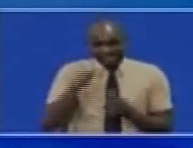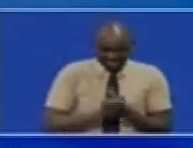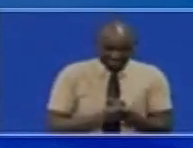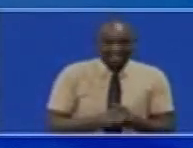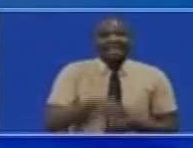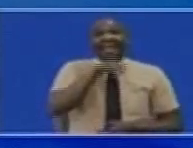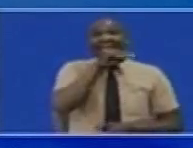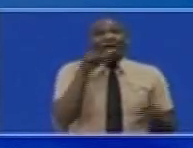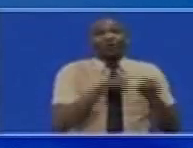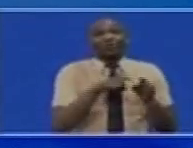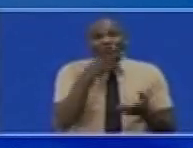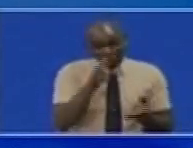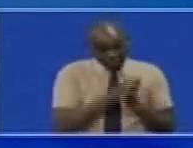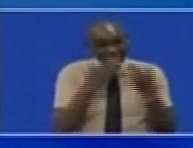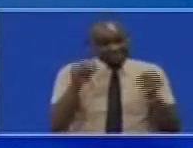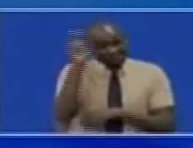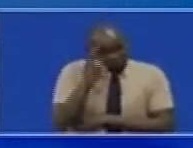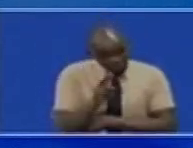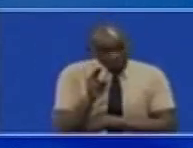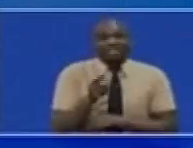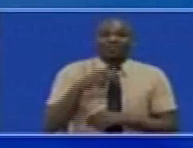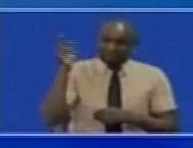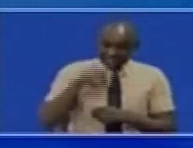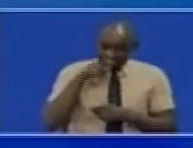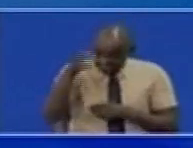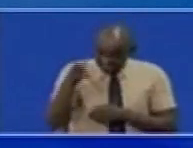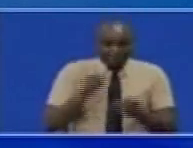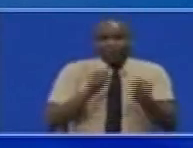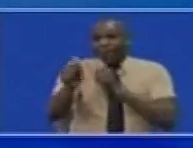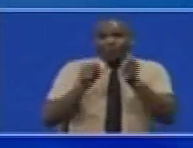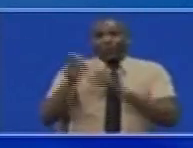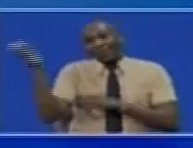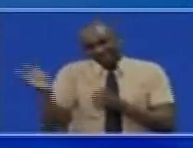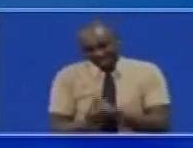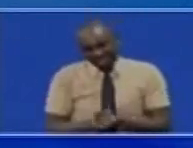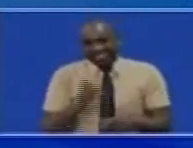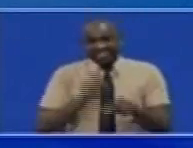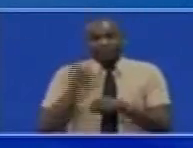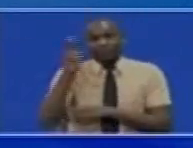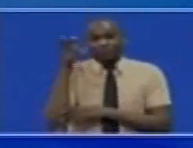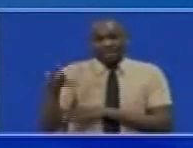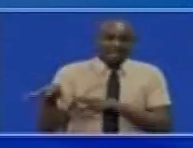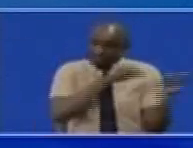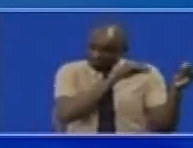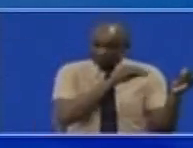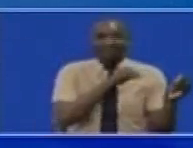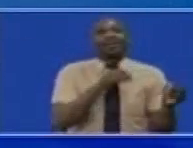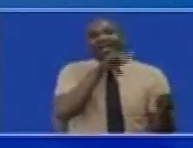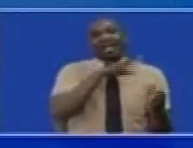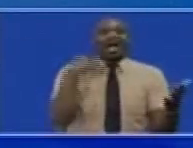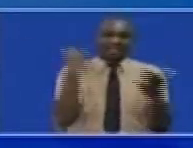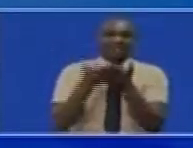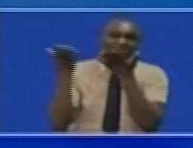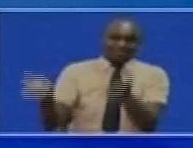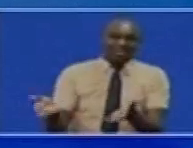leader Raila Odinga and President Uhuru Kenyatta will be bypassing each other tomorrow as Uhuru leaves and Raila arrives. And our